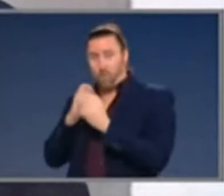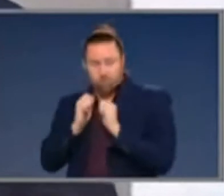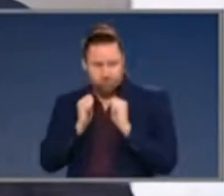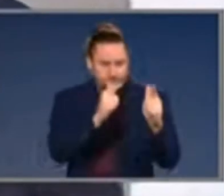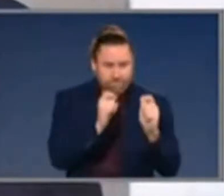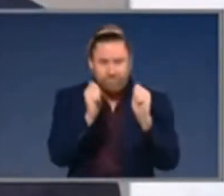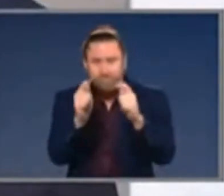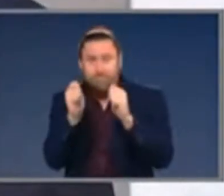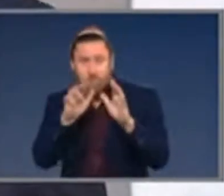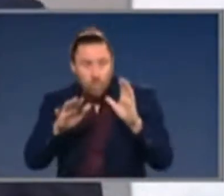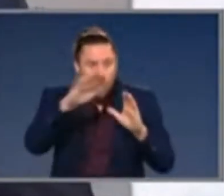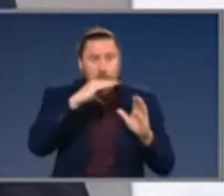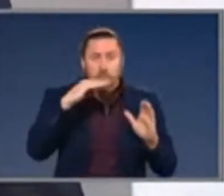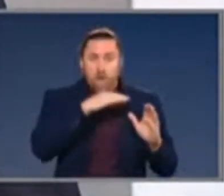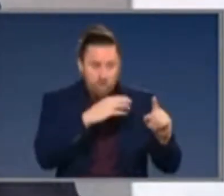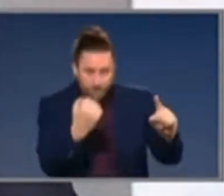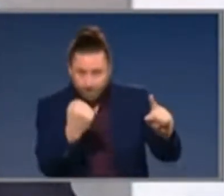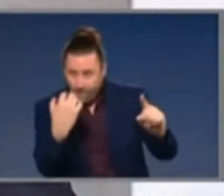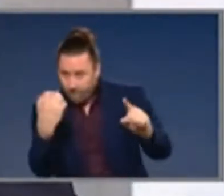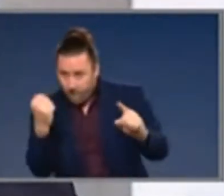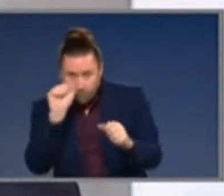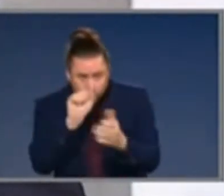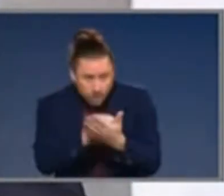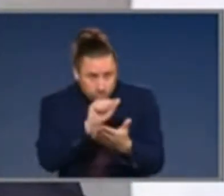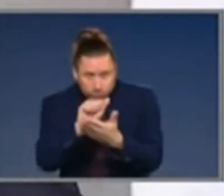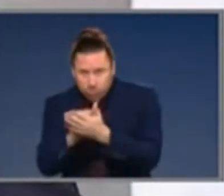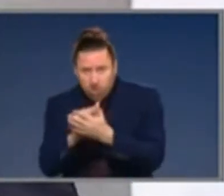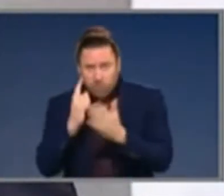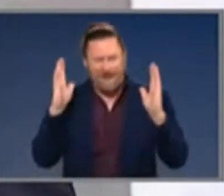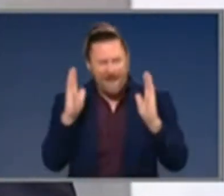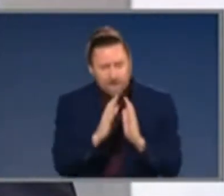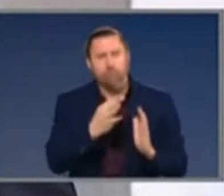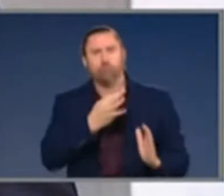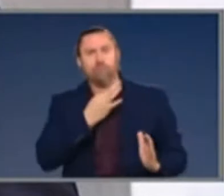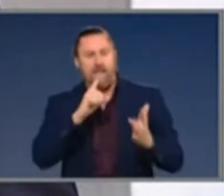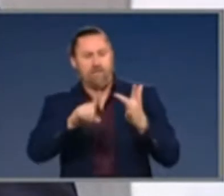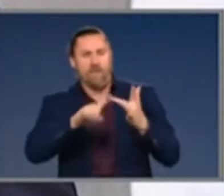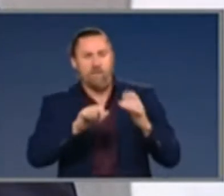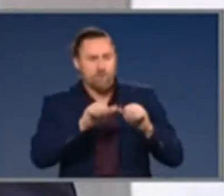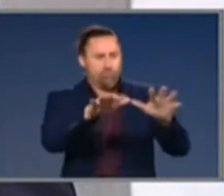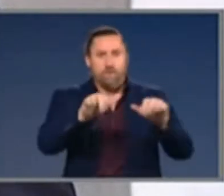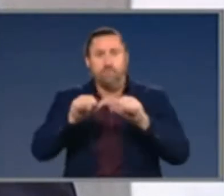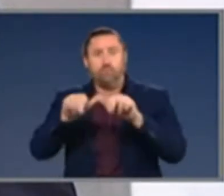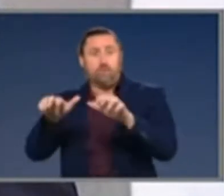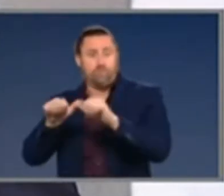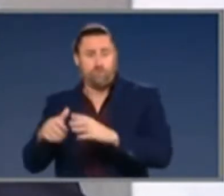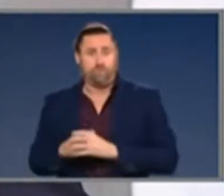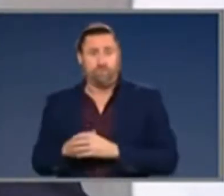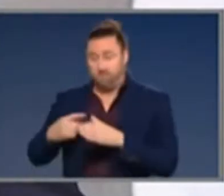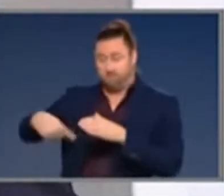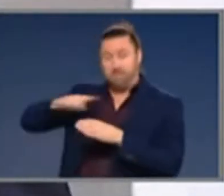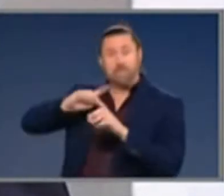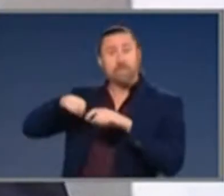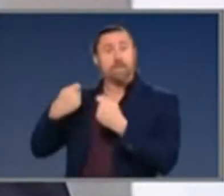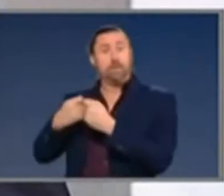to ensure that we're getting compliance with infection control procedures. Part of the response team that has been going